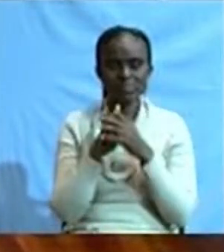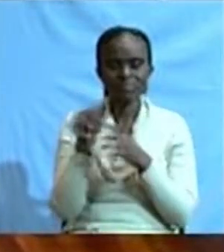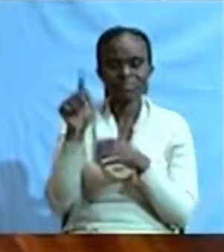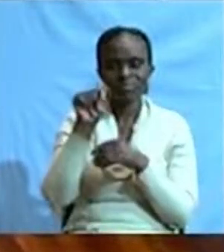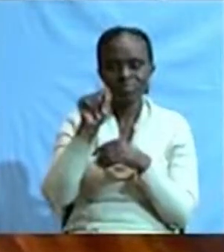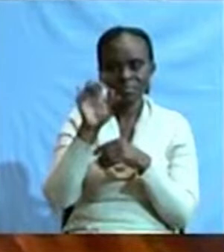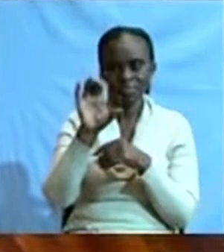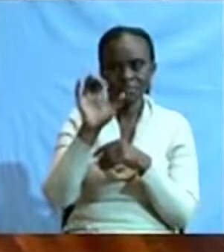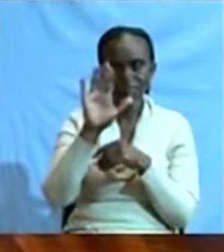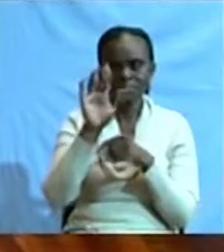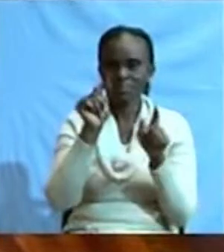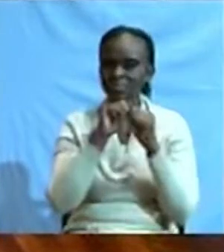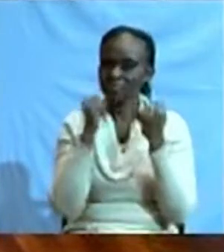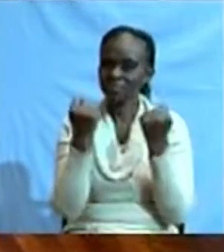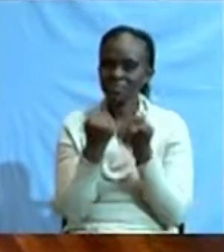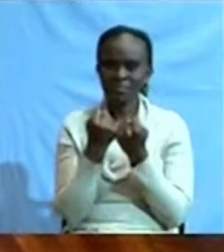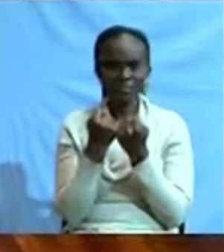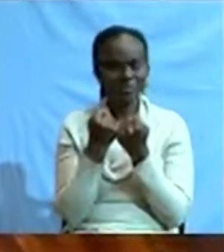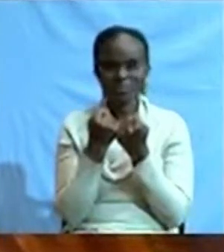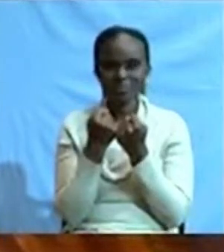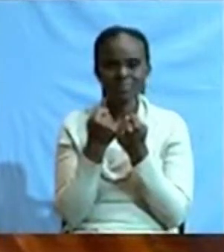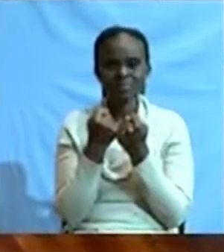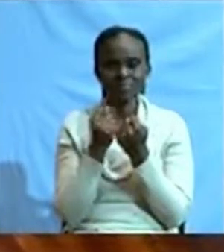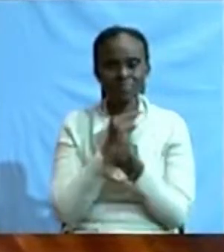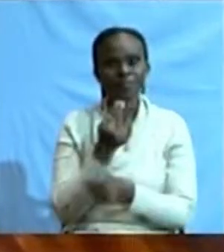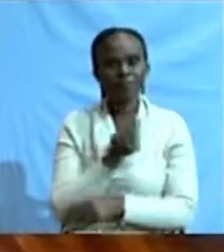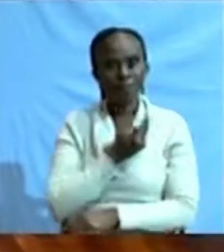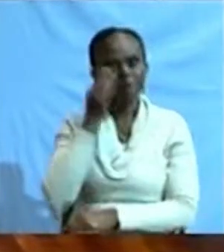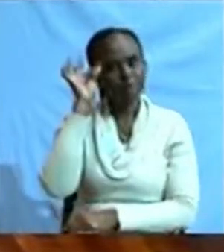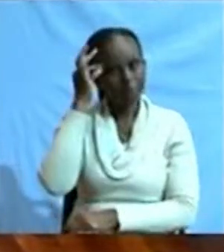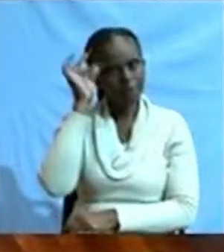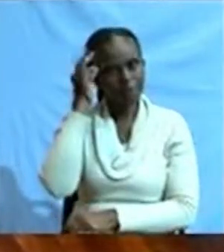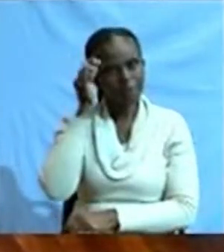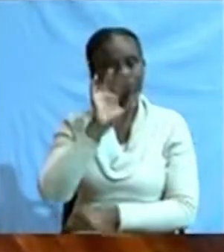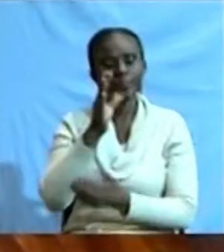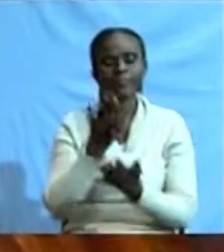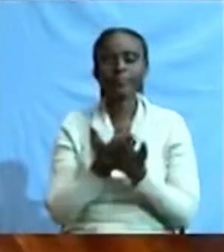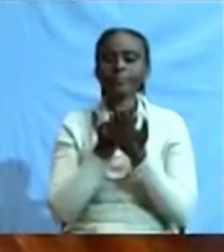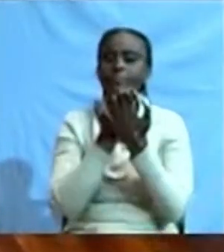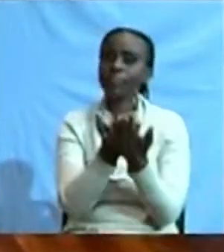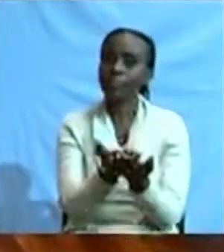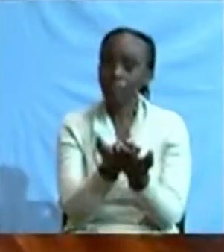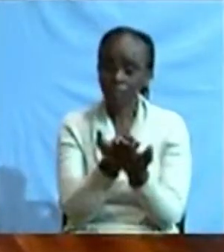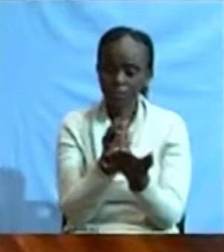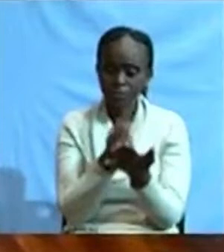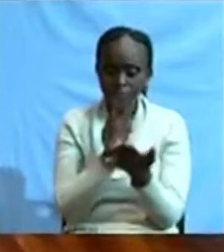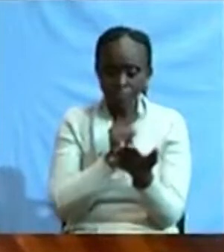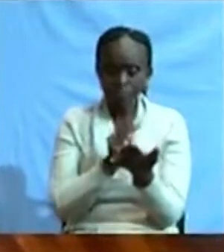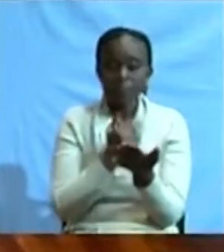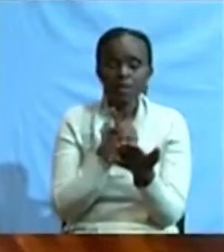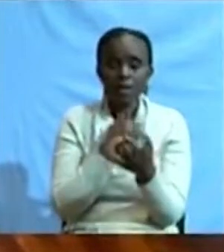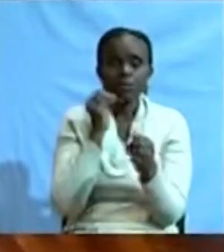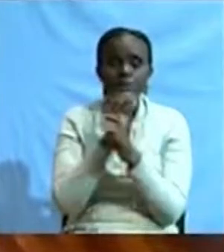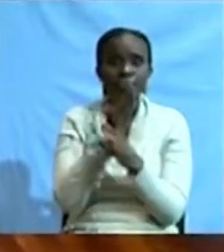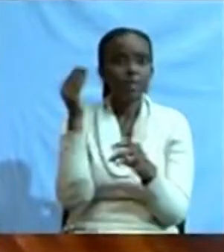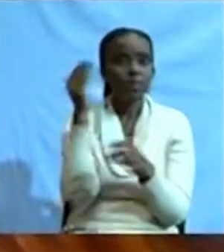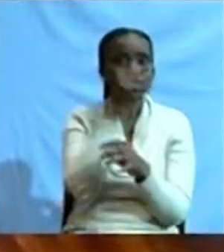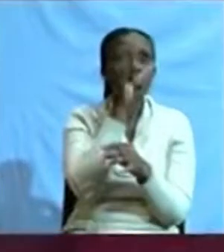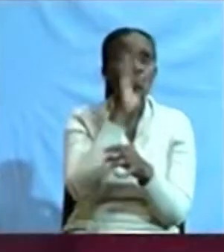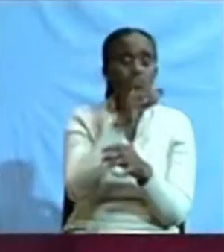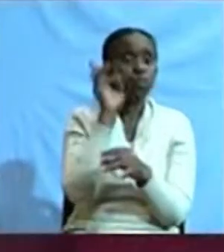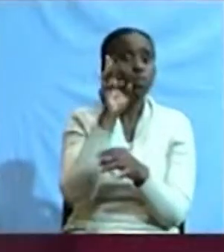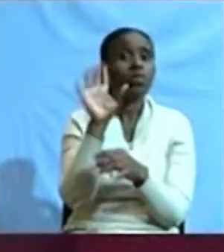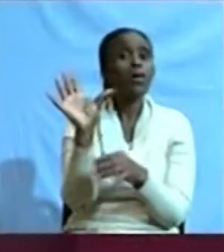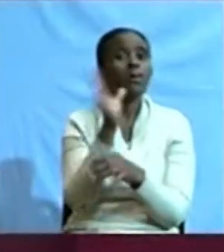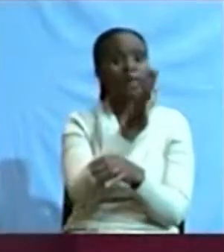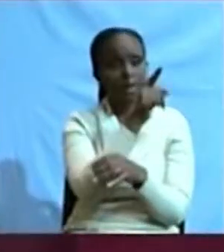TC and your team, we take note of your submission. We've already been to your station, but we will